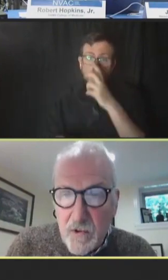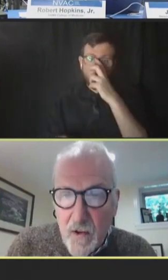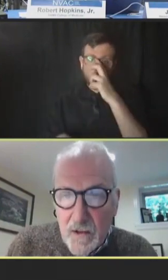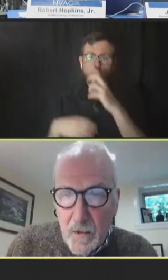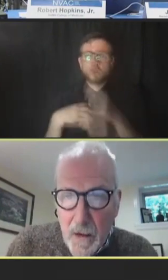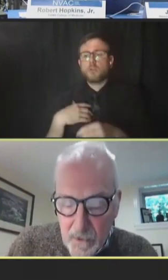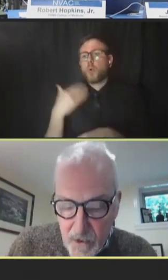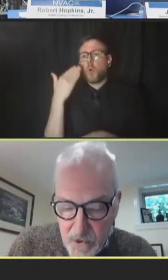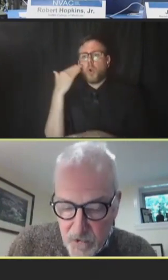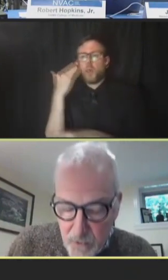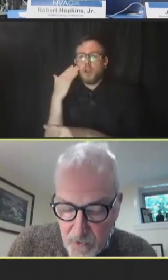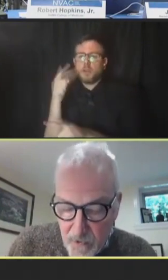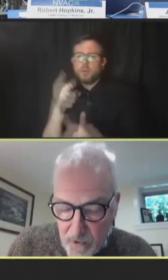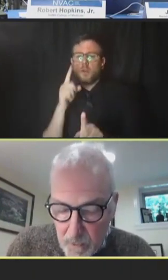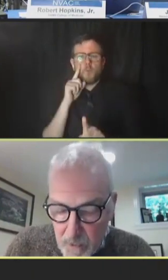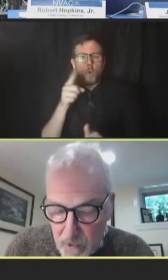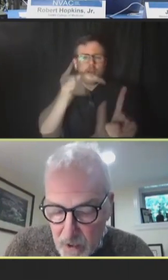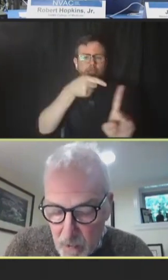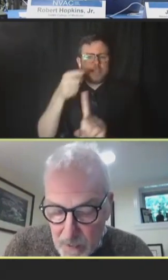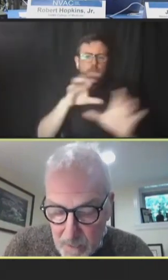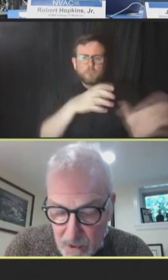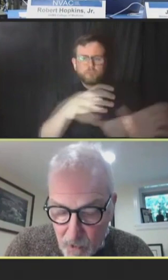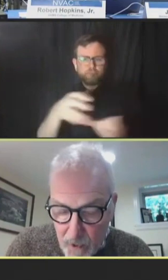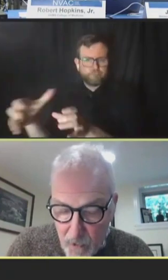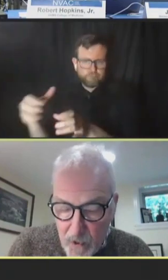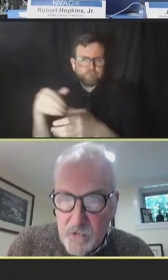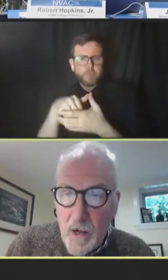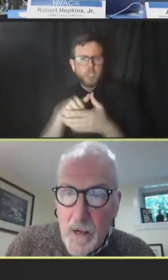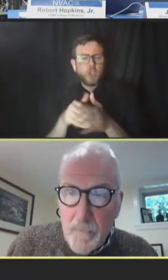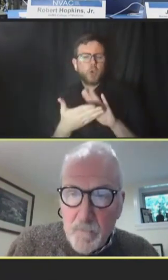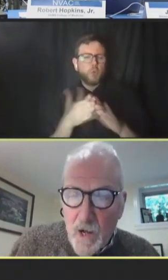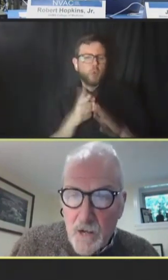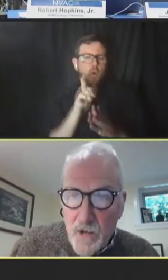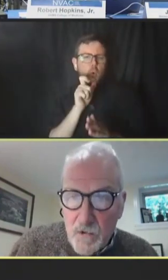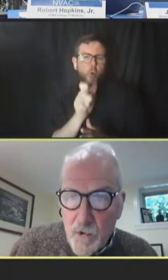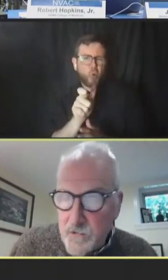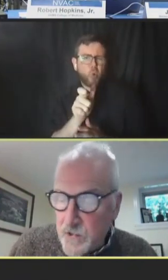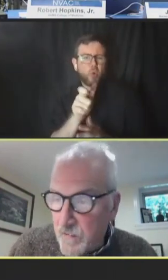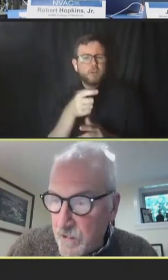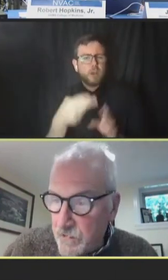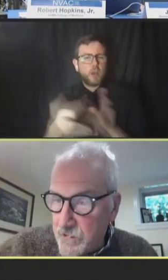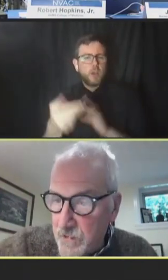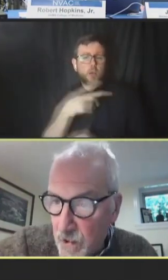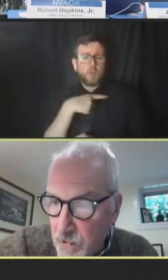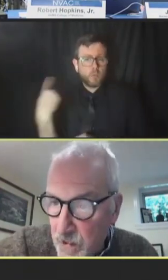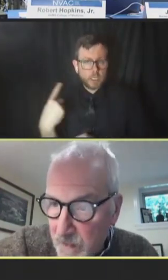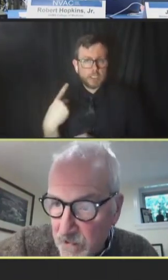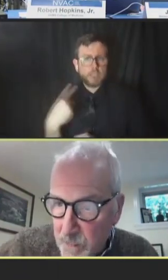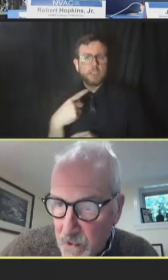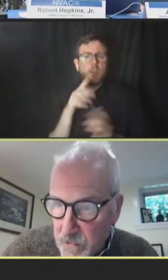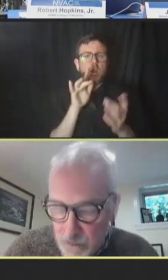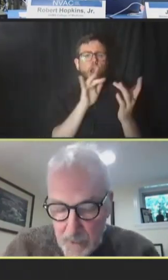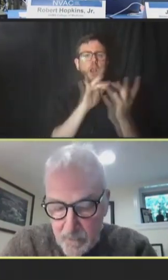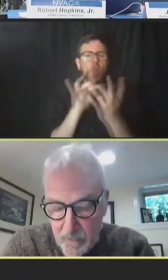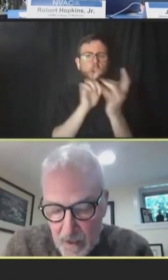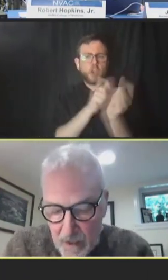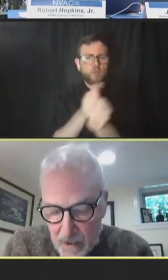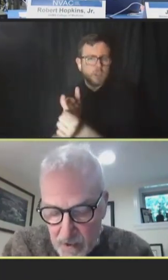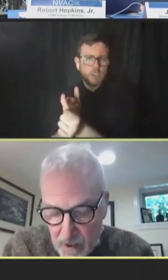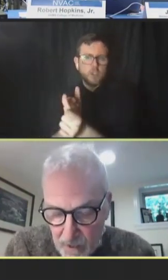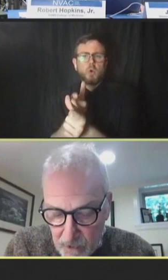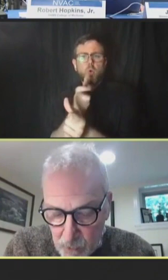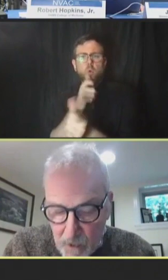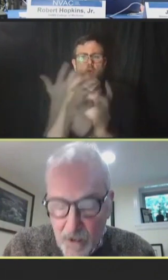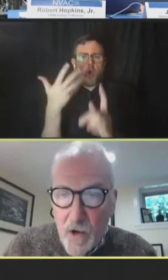to selected populations within the community who may be at greater risk, contact tracing of those known to have been exposed,